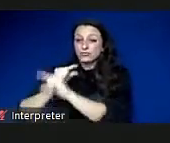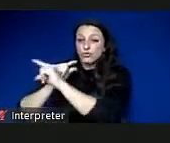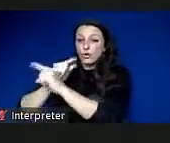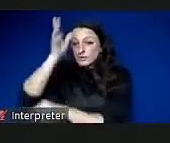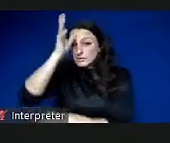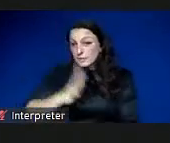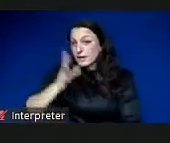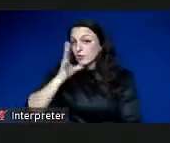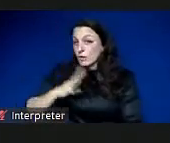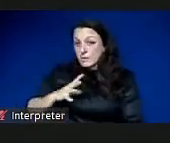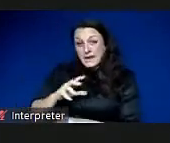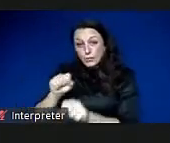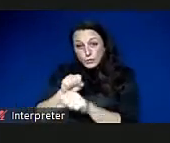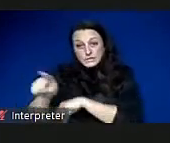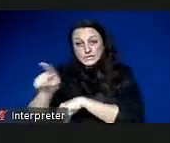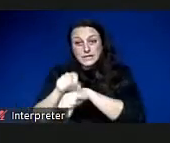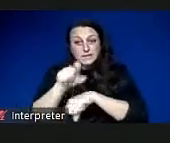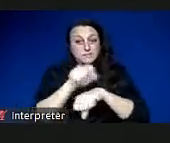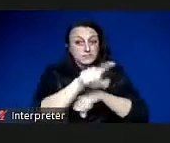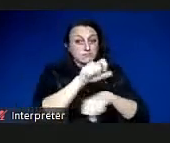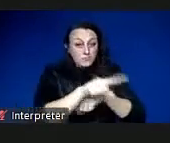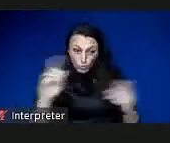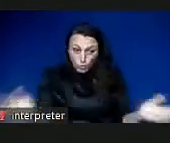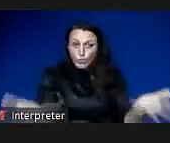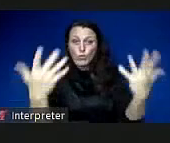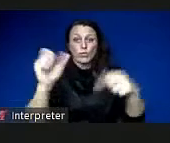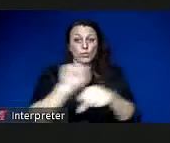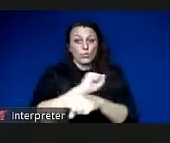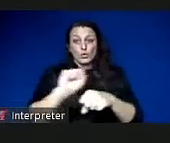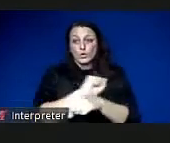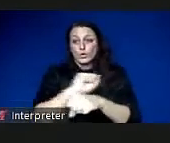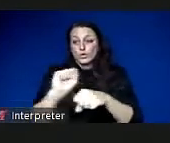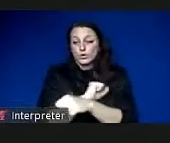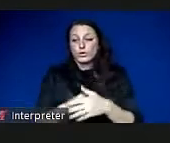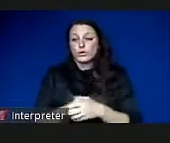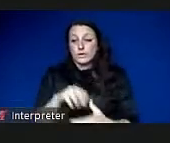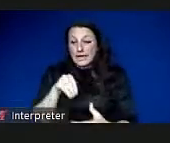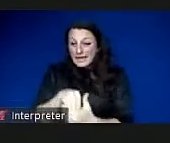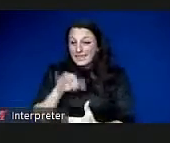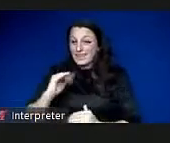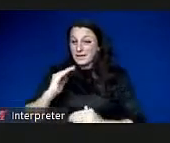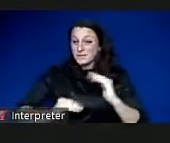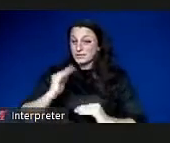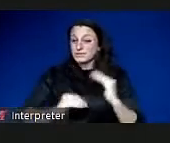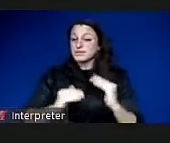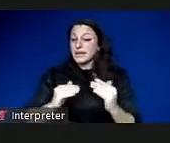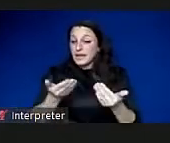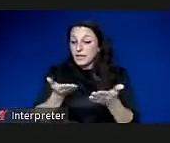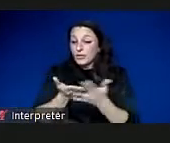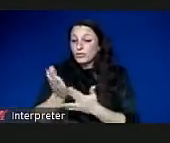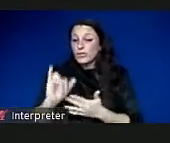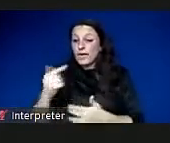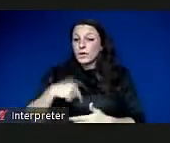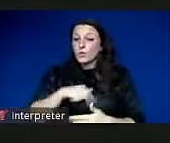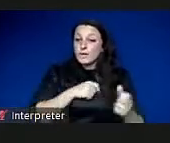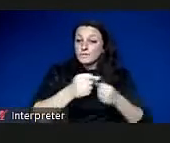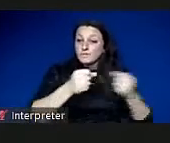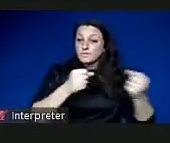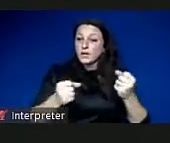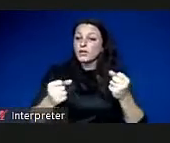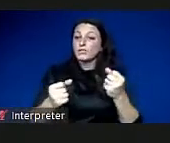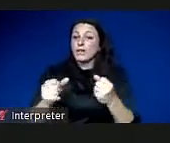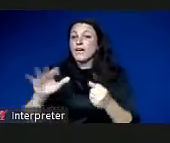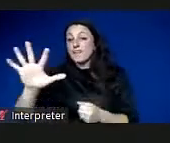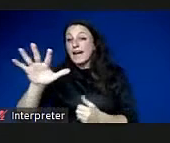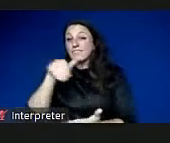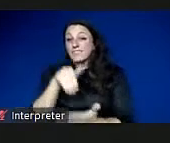them directly to help fill shifts in these settings. And through those efforts, we filled almost 5,000 shifts